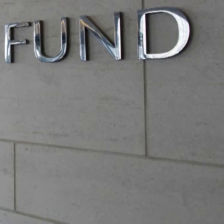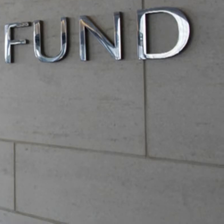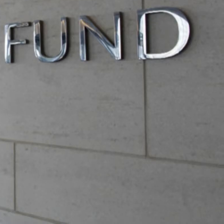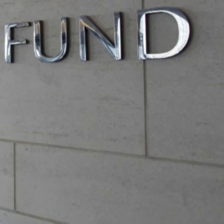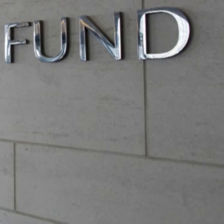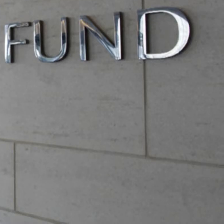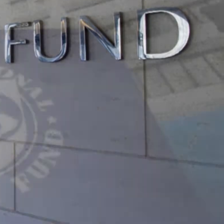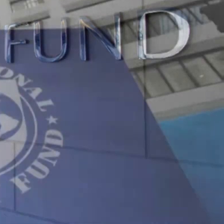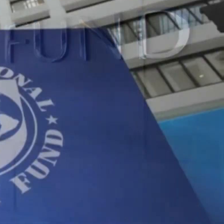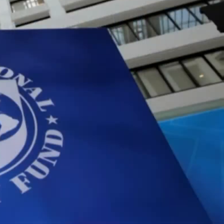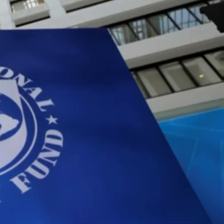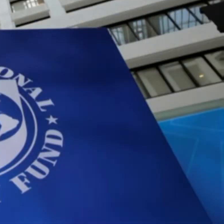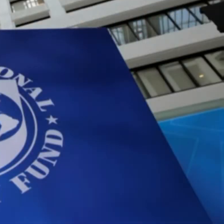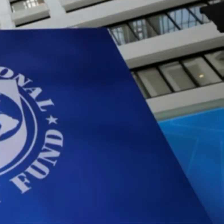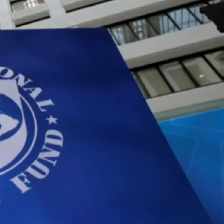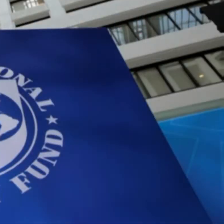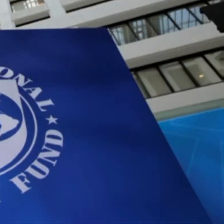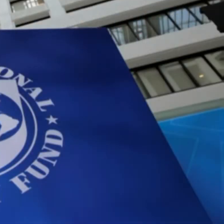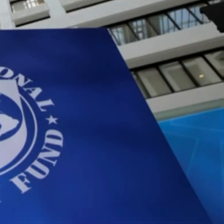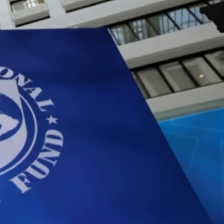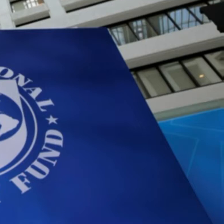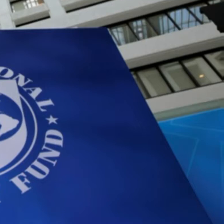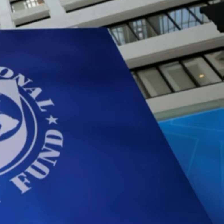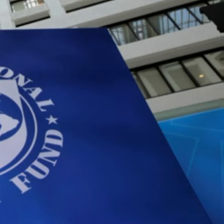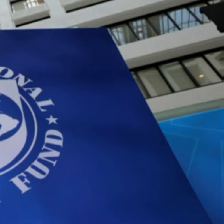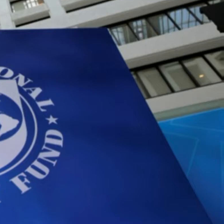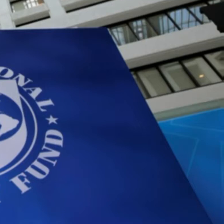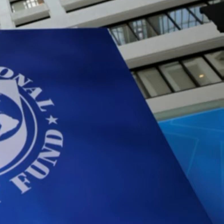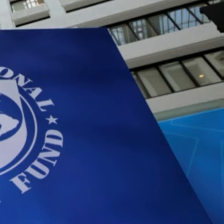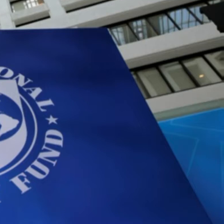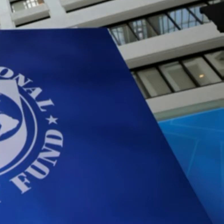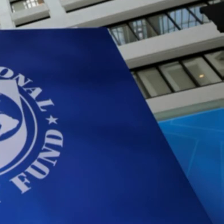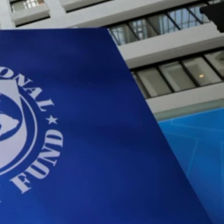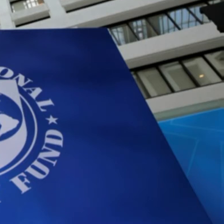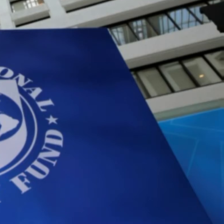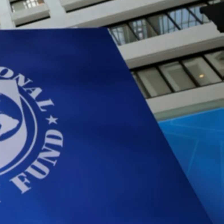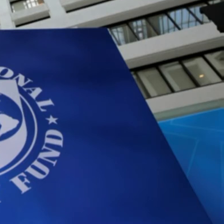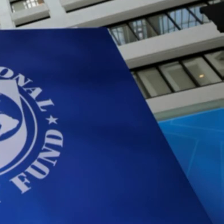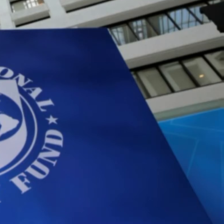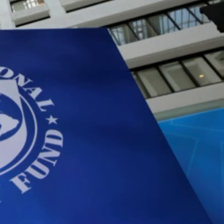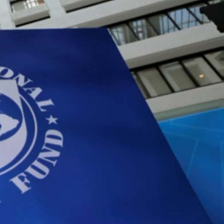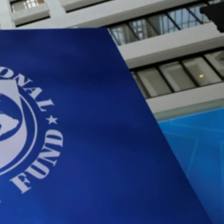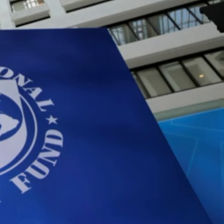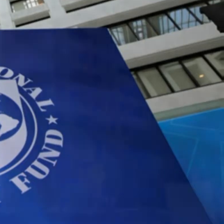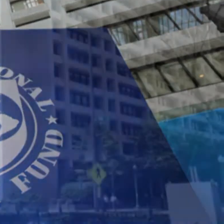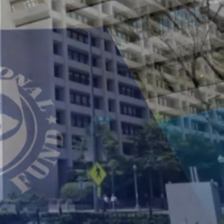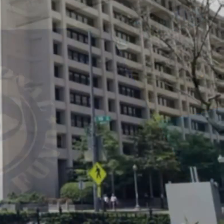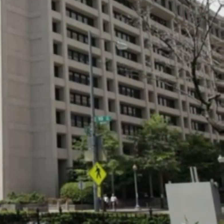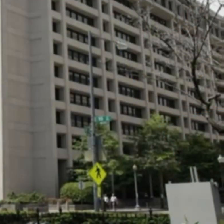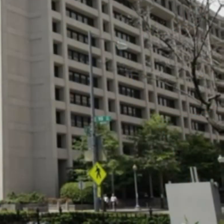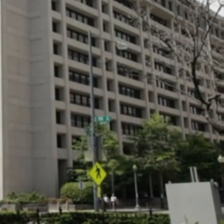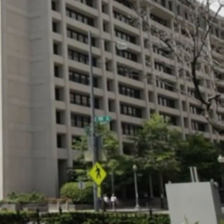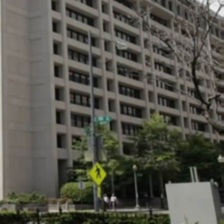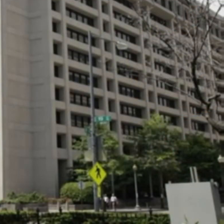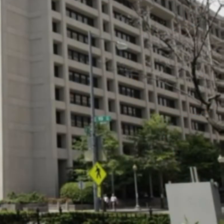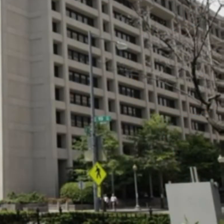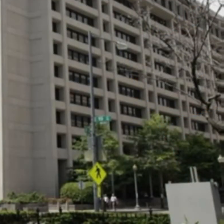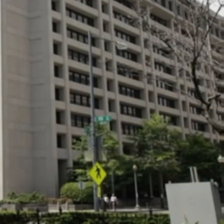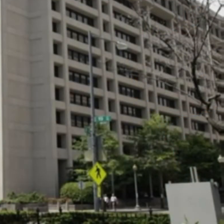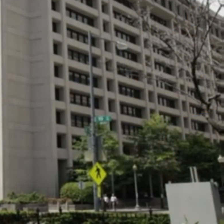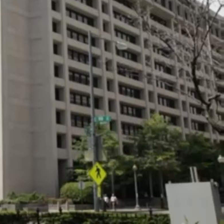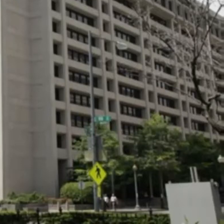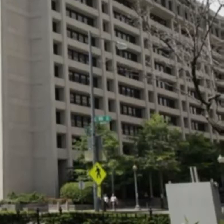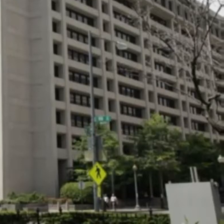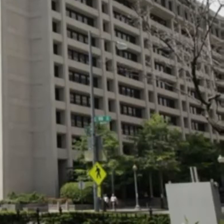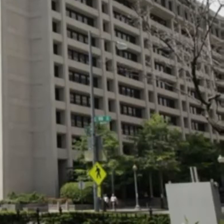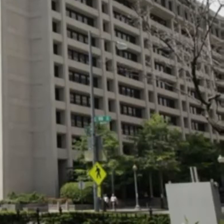fee, the IMF says while those recent tax regime changes increased revenue productivity, they have reduced the overall efficiency and